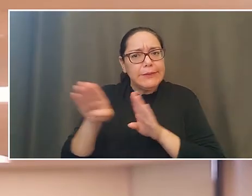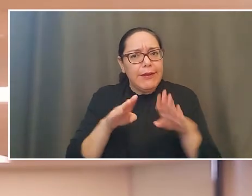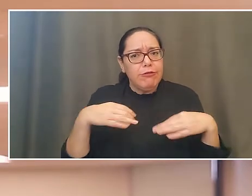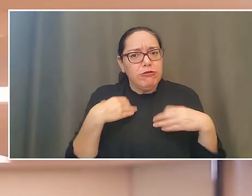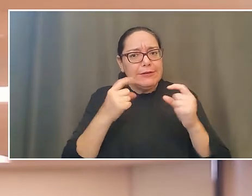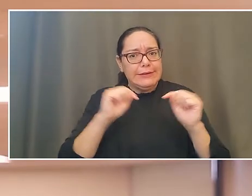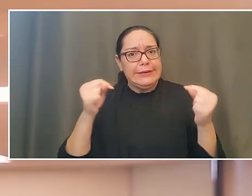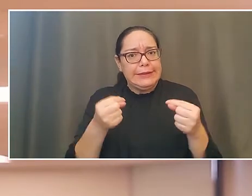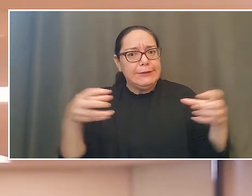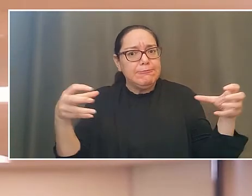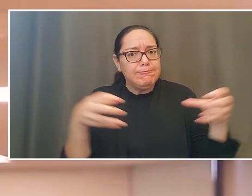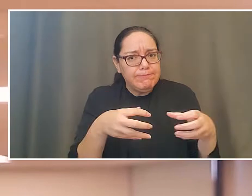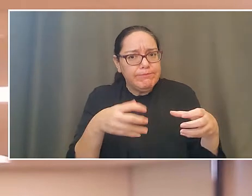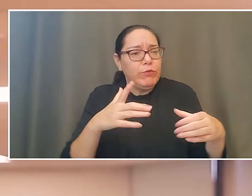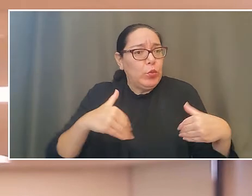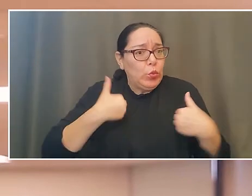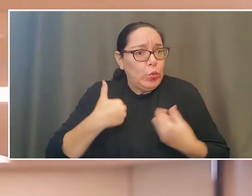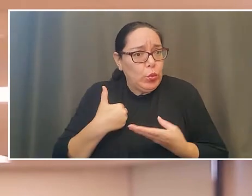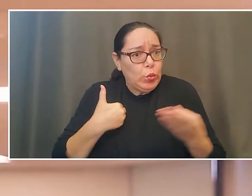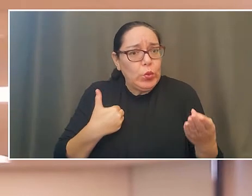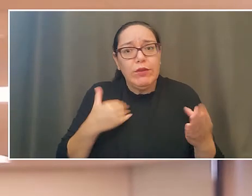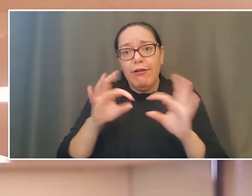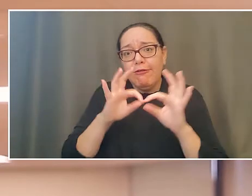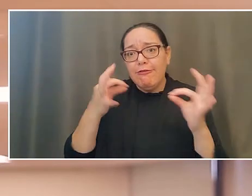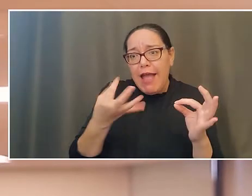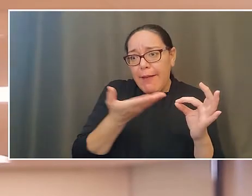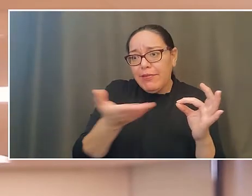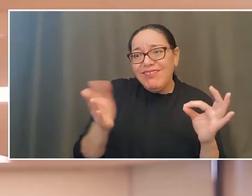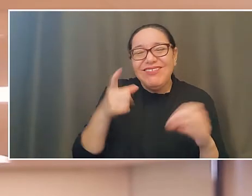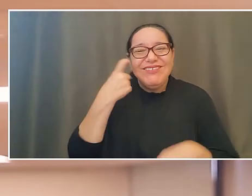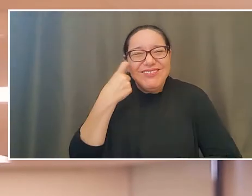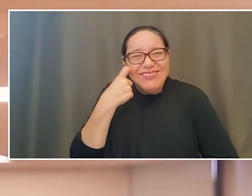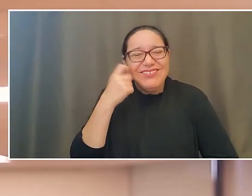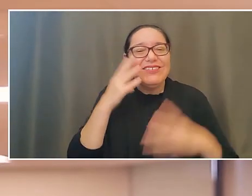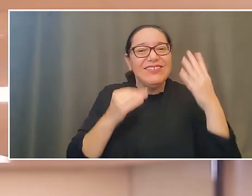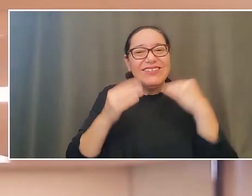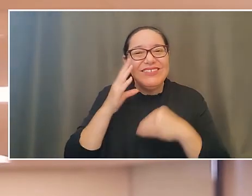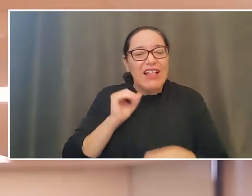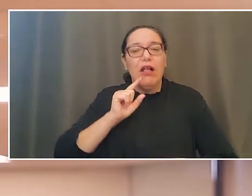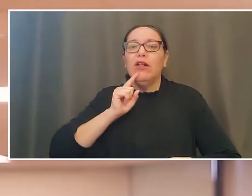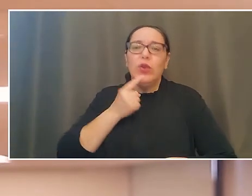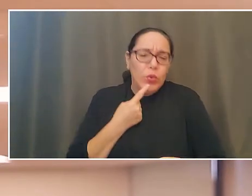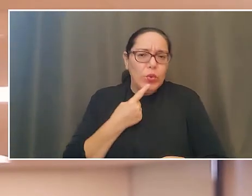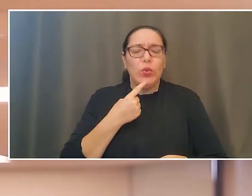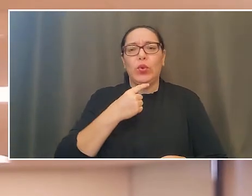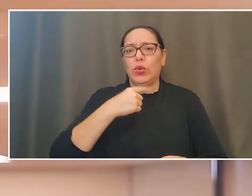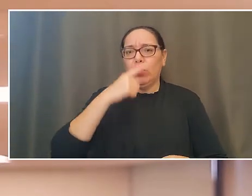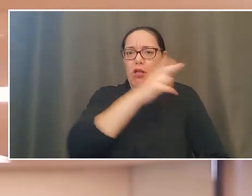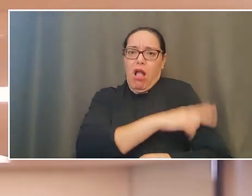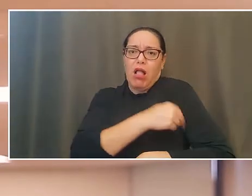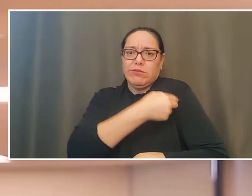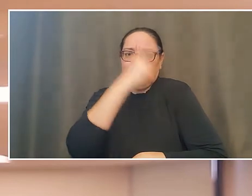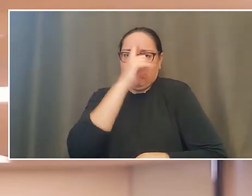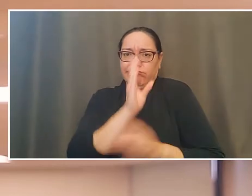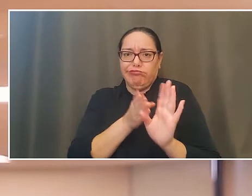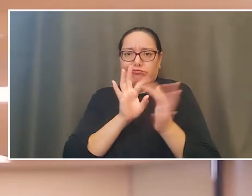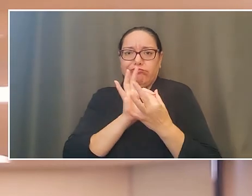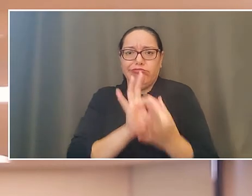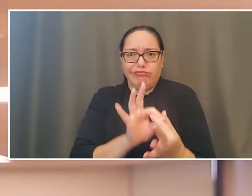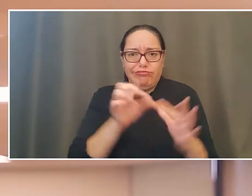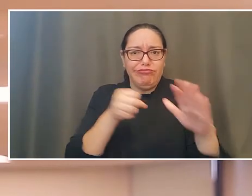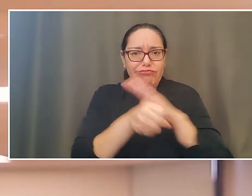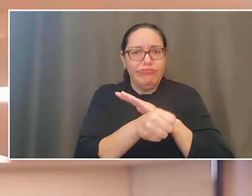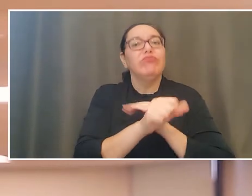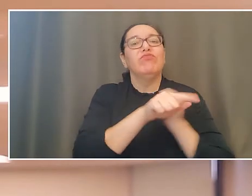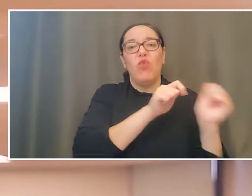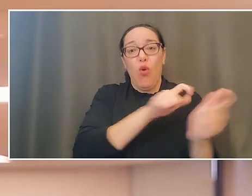who have experienced a recent acute psychiatric hospitalization. These teams all became FSPs as of October